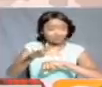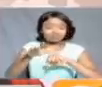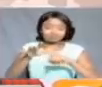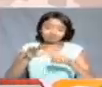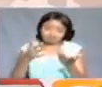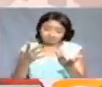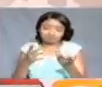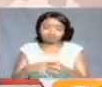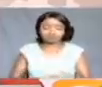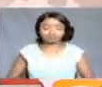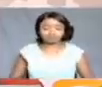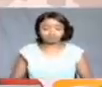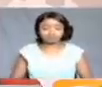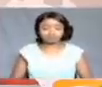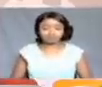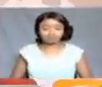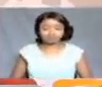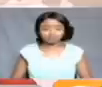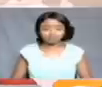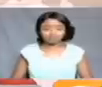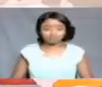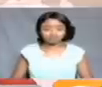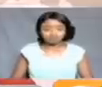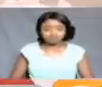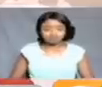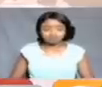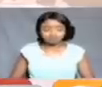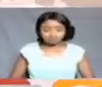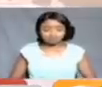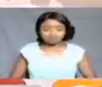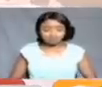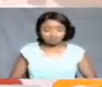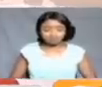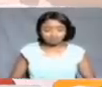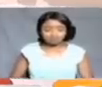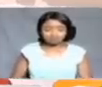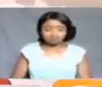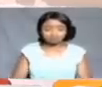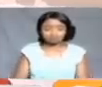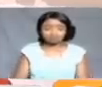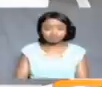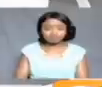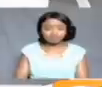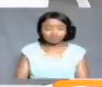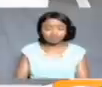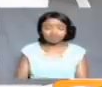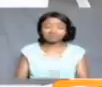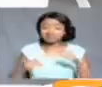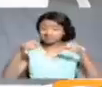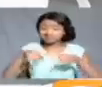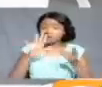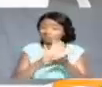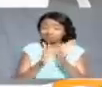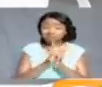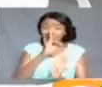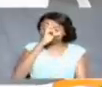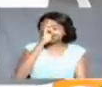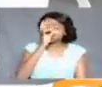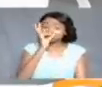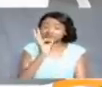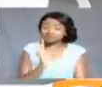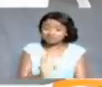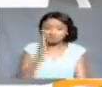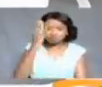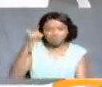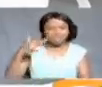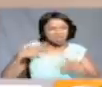taking it into consideration. So, you know, there's that aspect as well. I mean, it is now becoming a serious thing. People are making jobs and